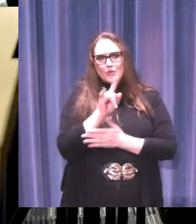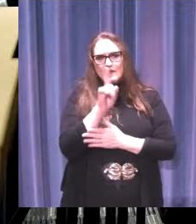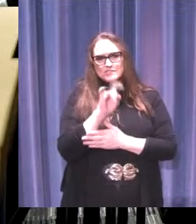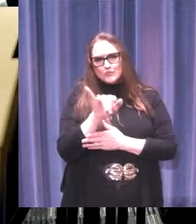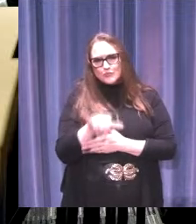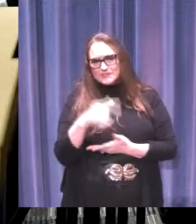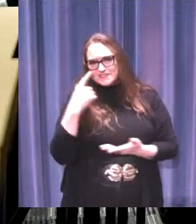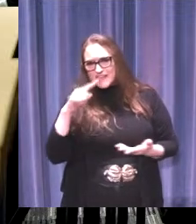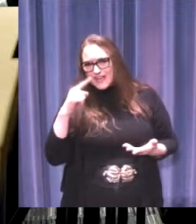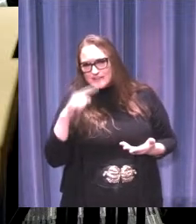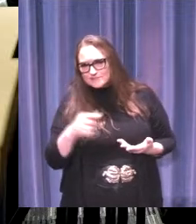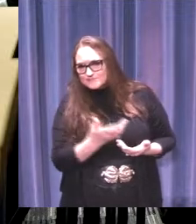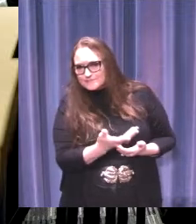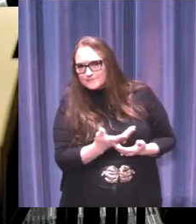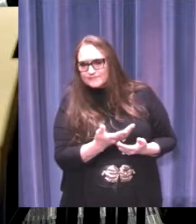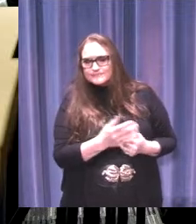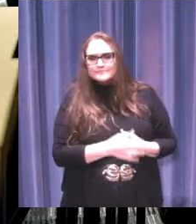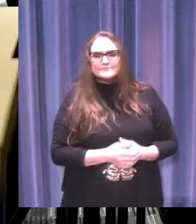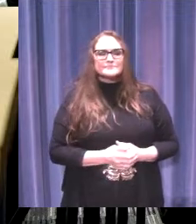was.